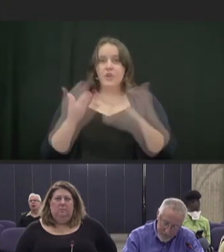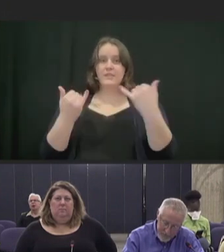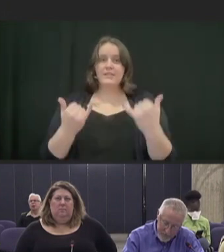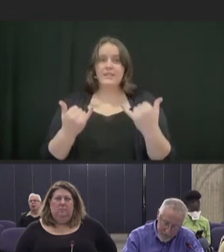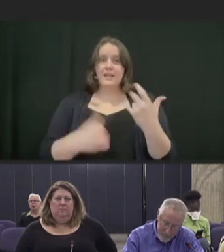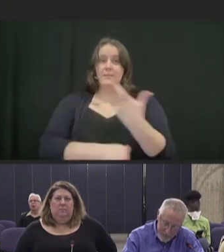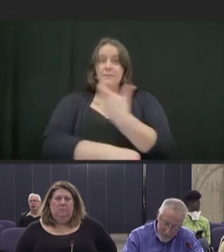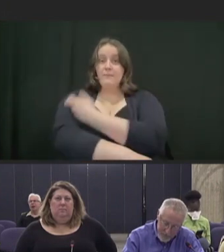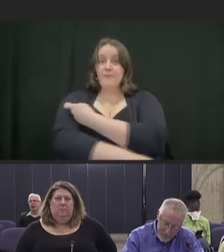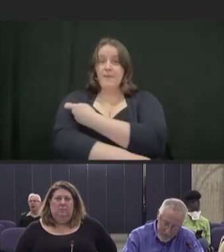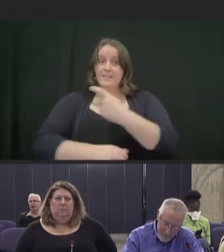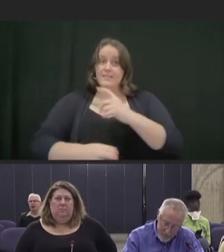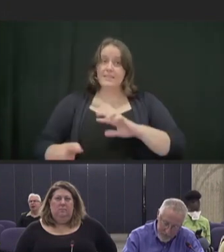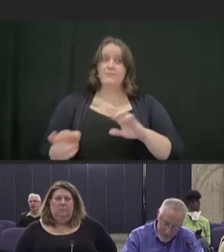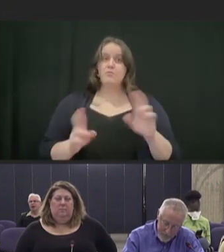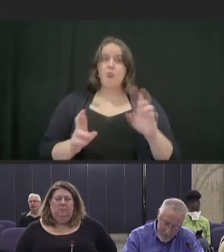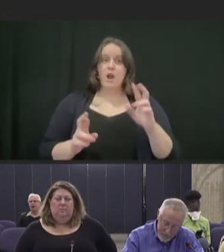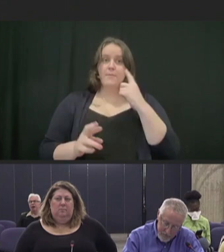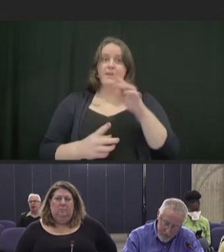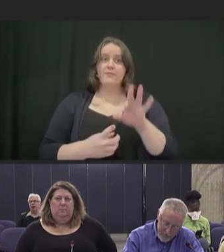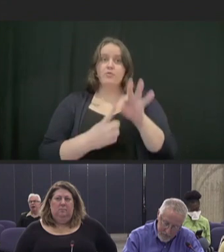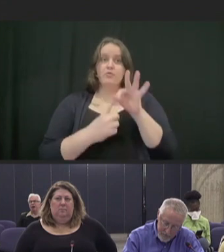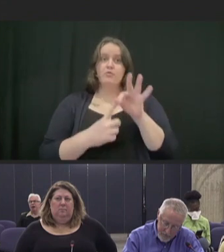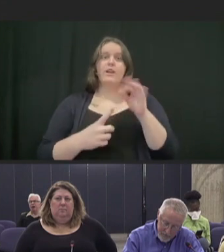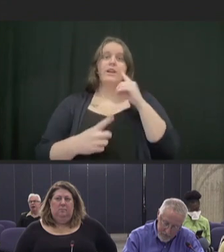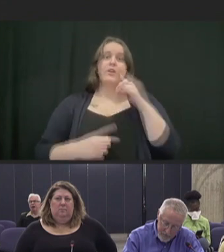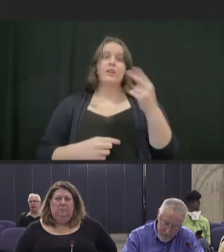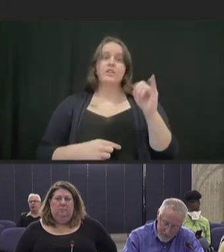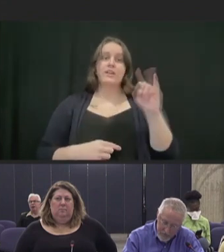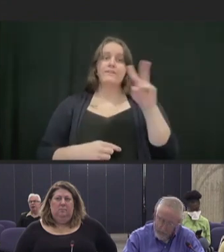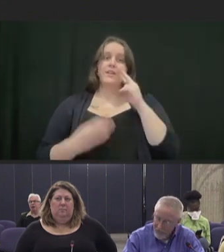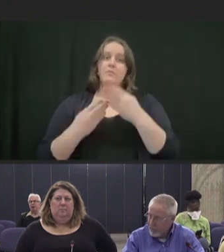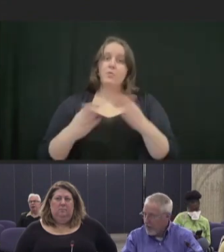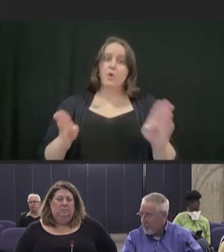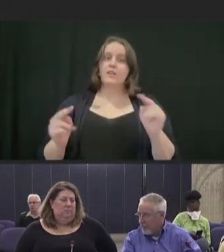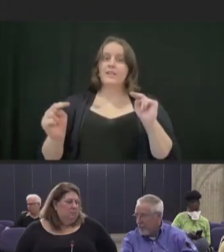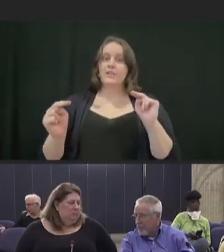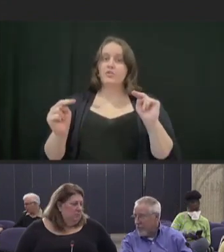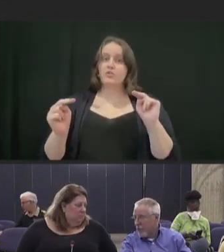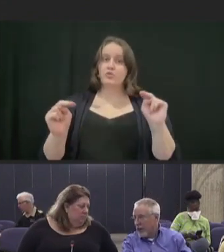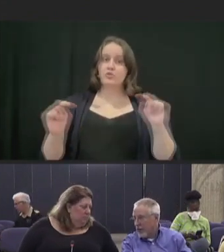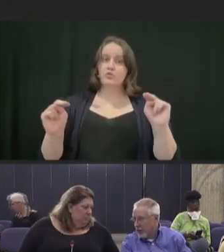rare HIV broadly neutralizing antibody precursors. And